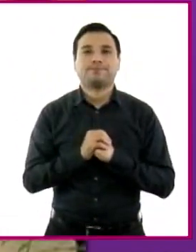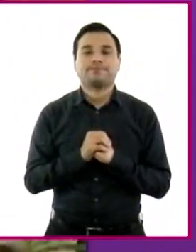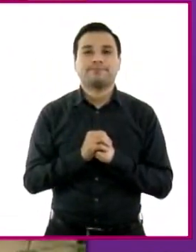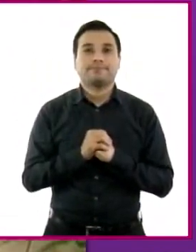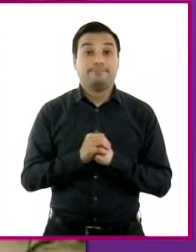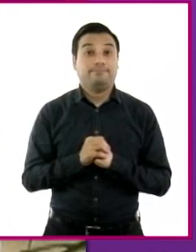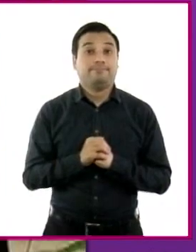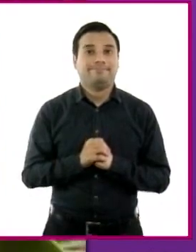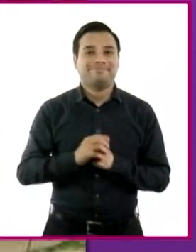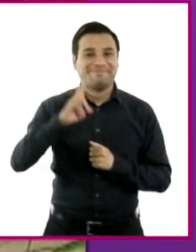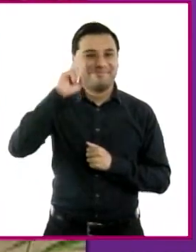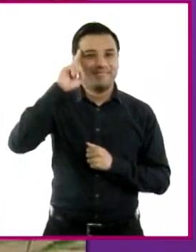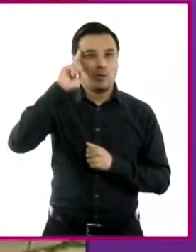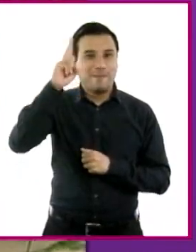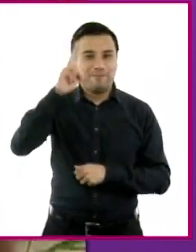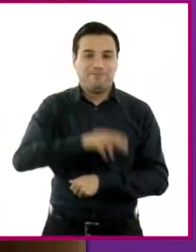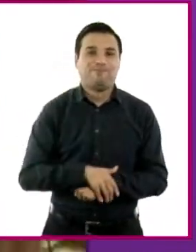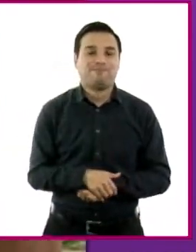Oh, hi.